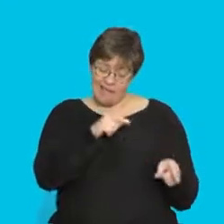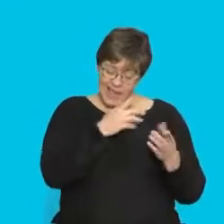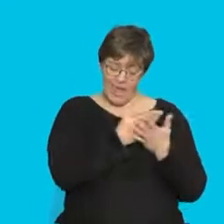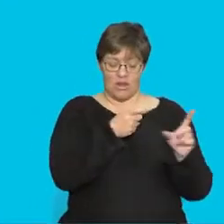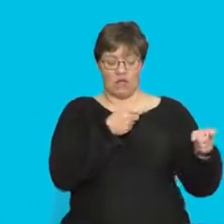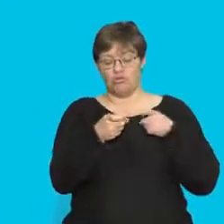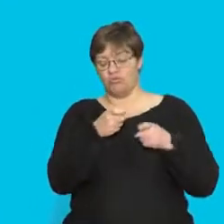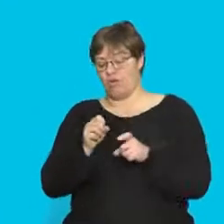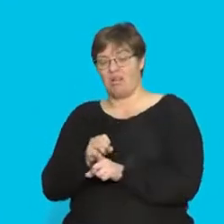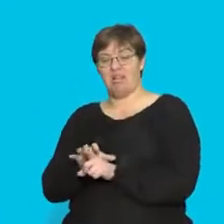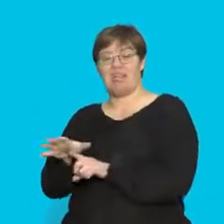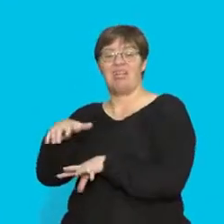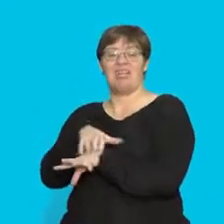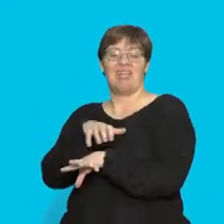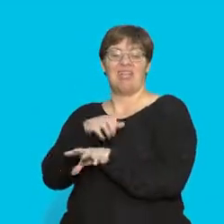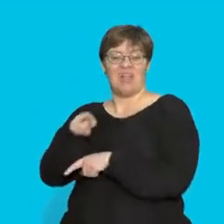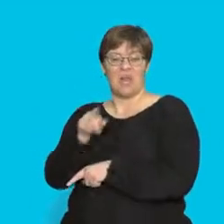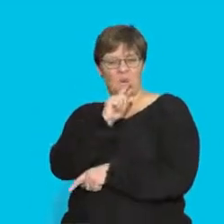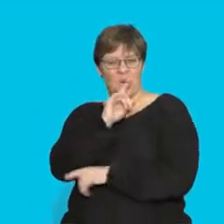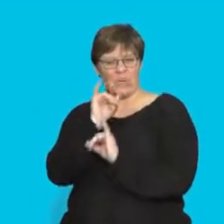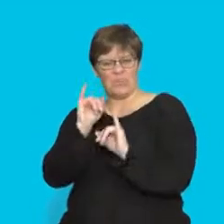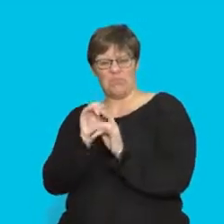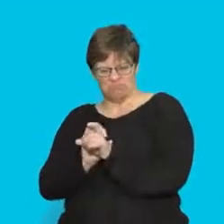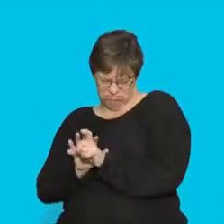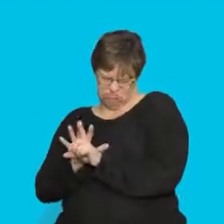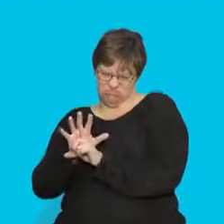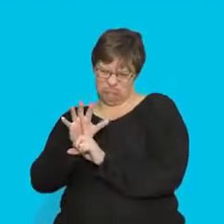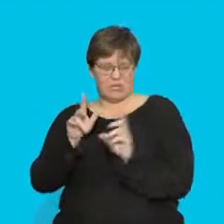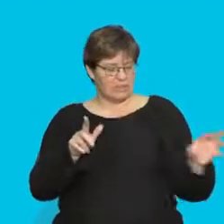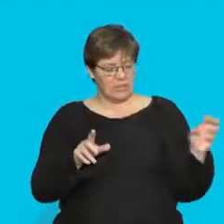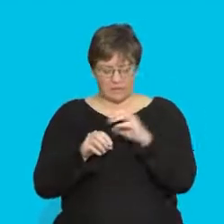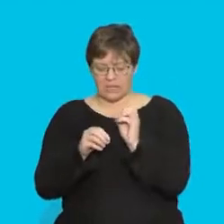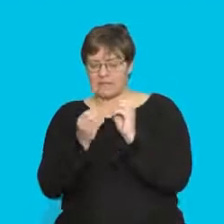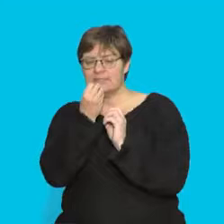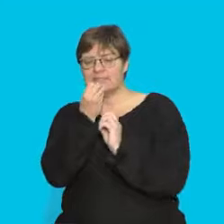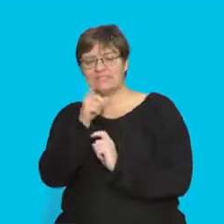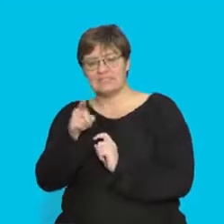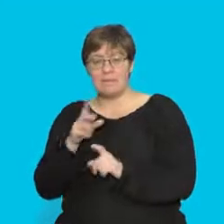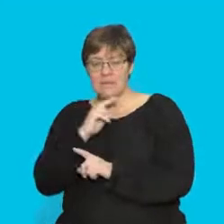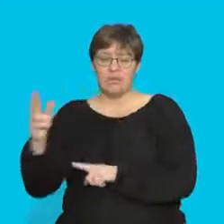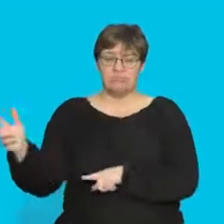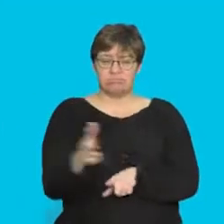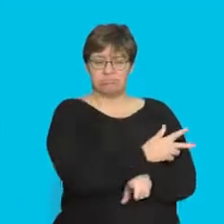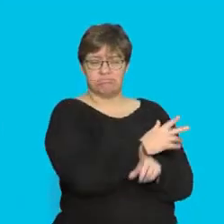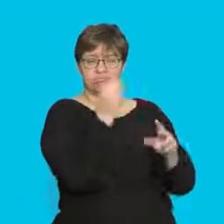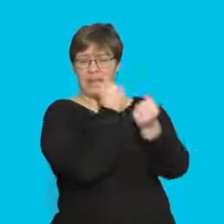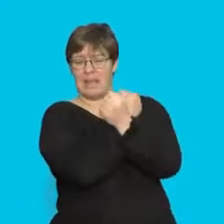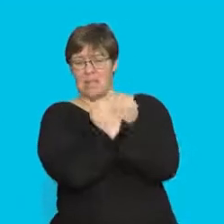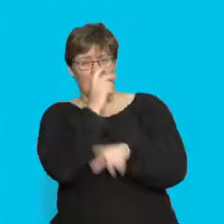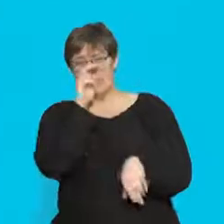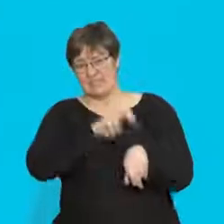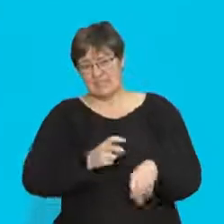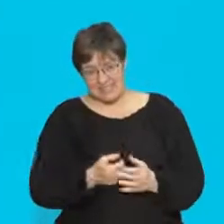can help control the agricultural pests, which means that the farmer doesn't have to use